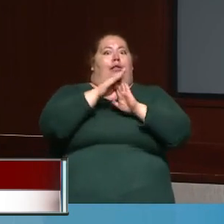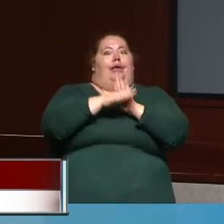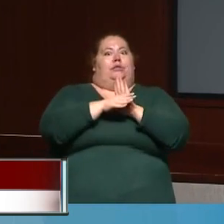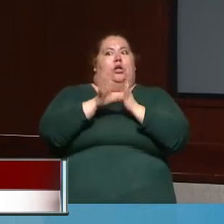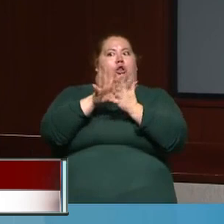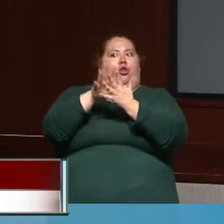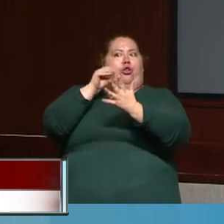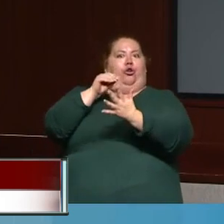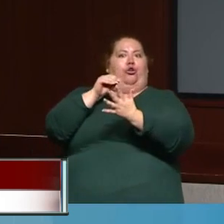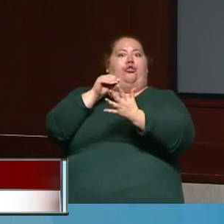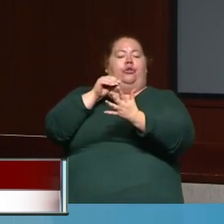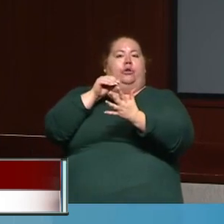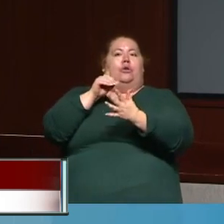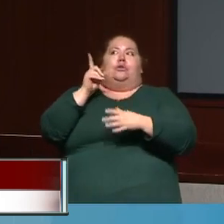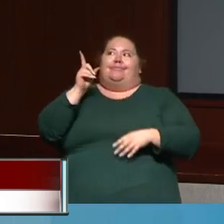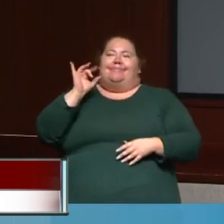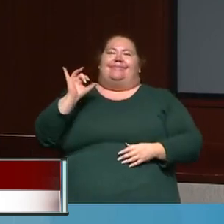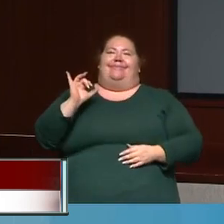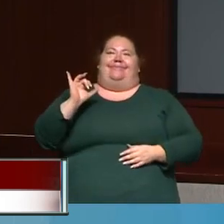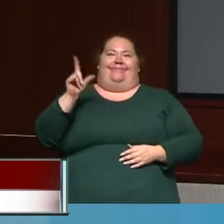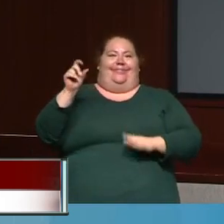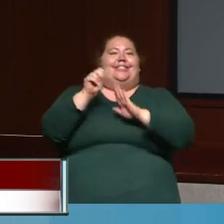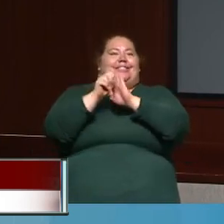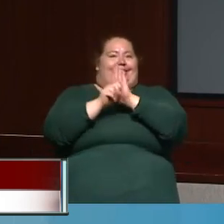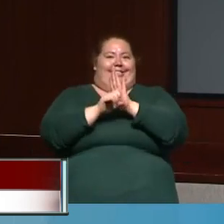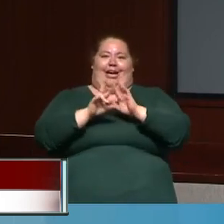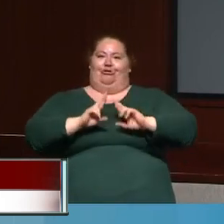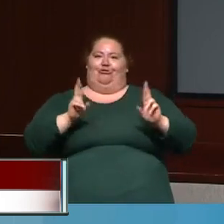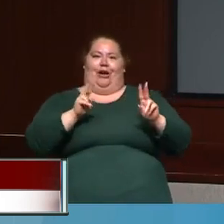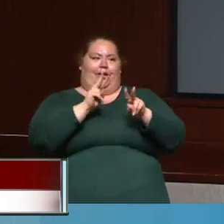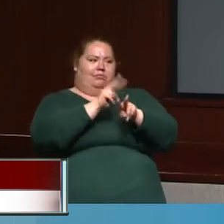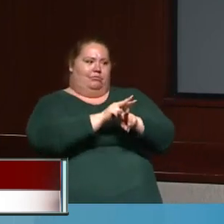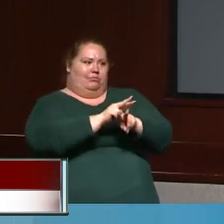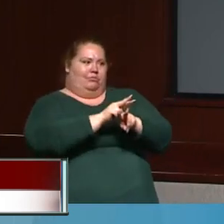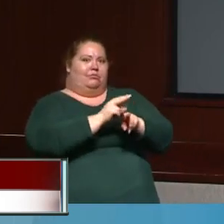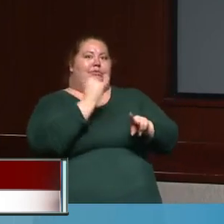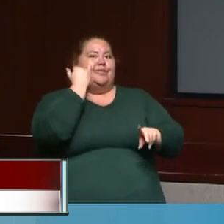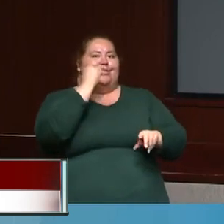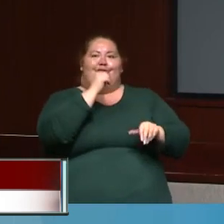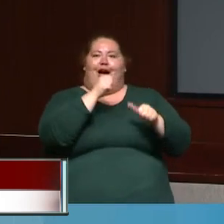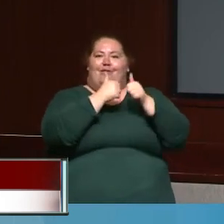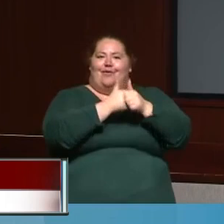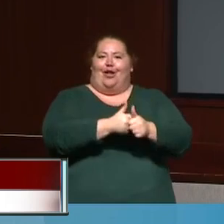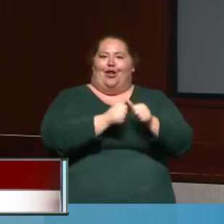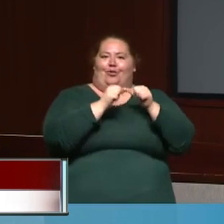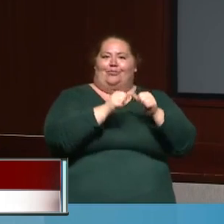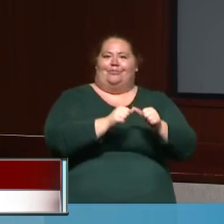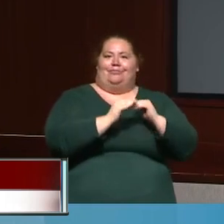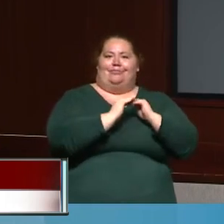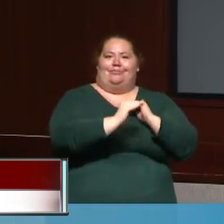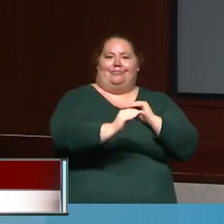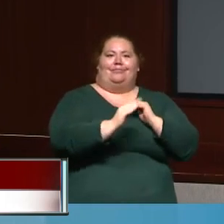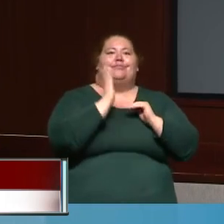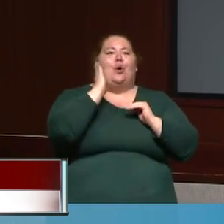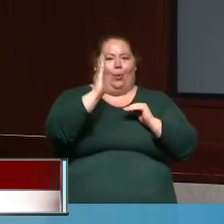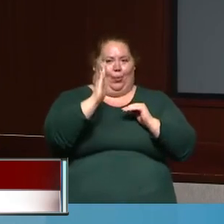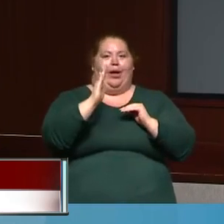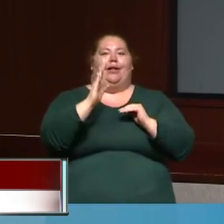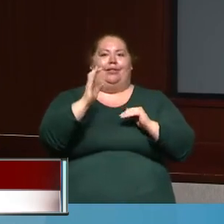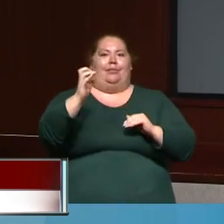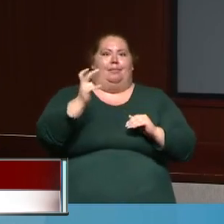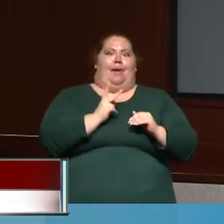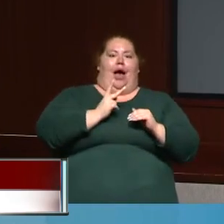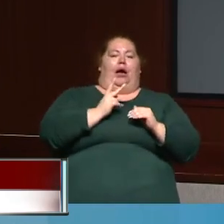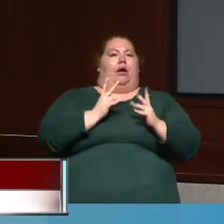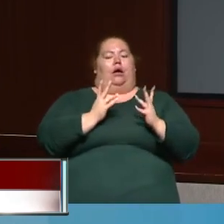will move counties back or order counties back and put counties back into a more restrictive tier